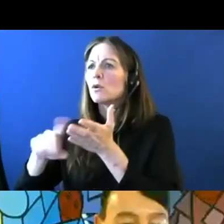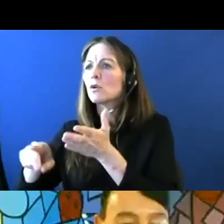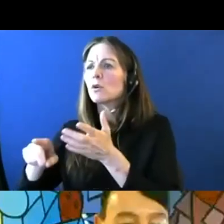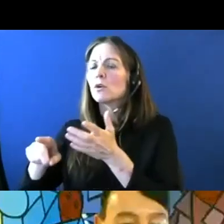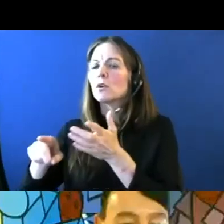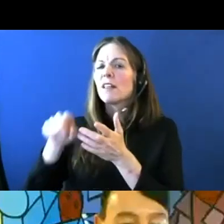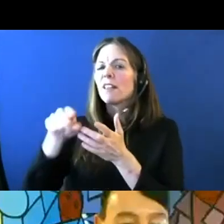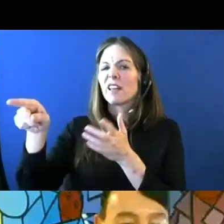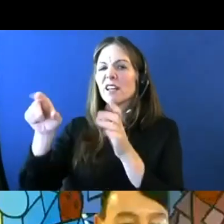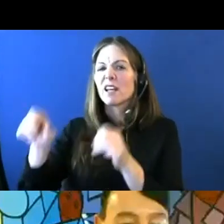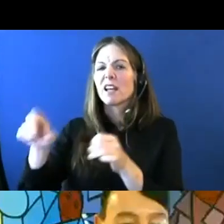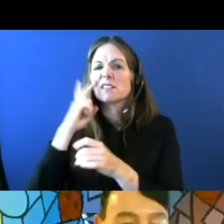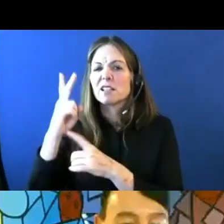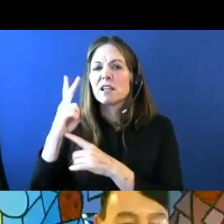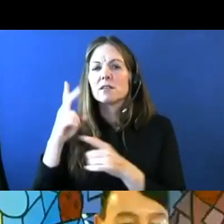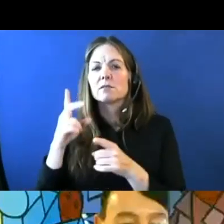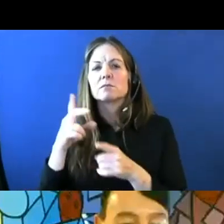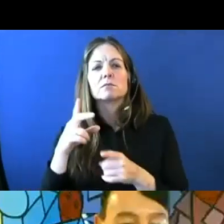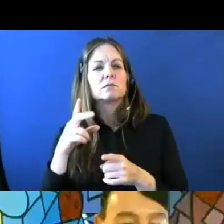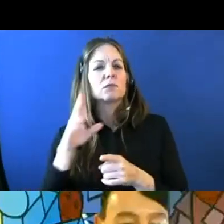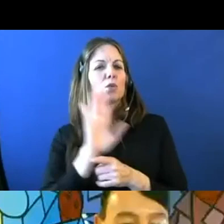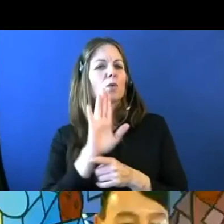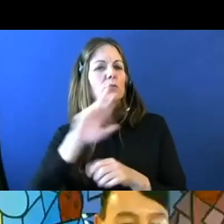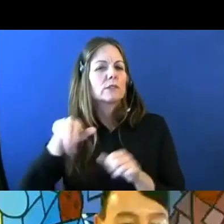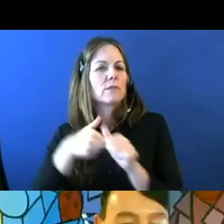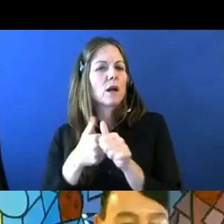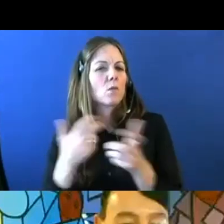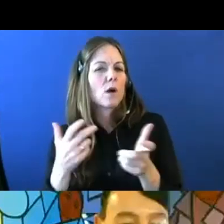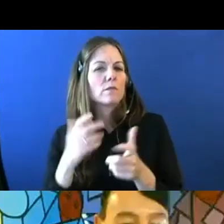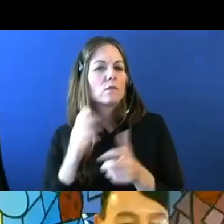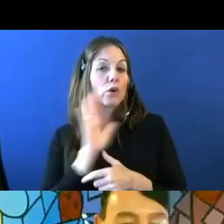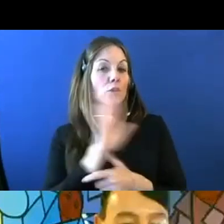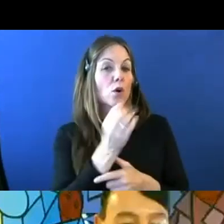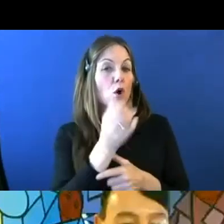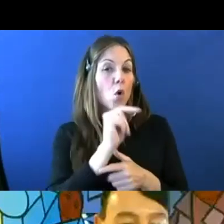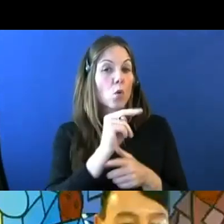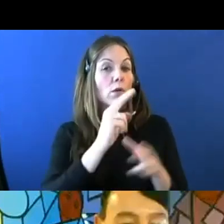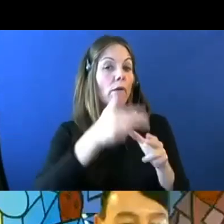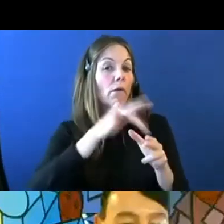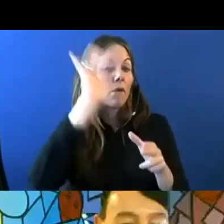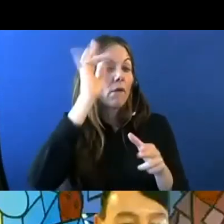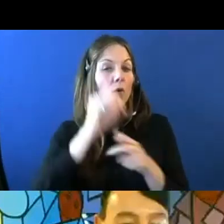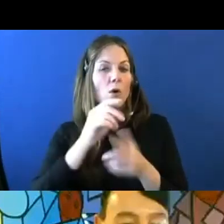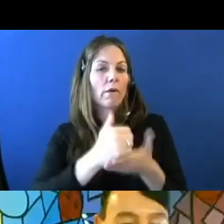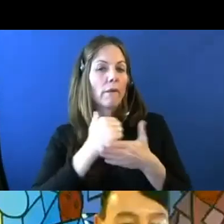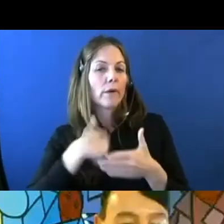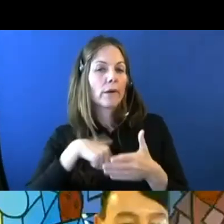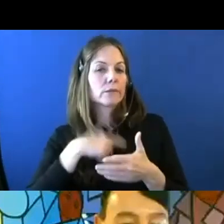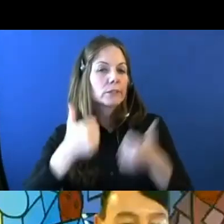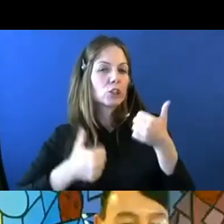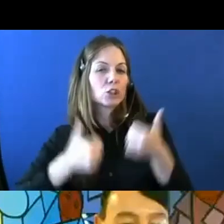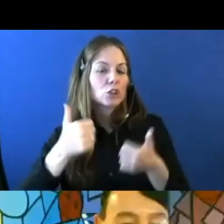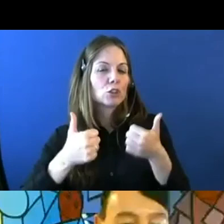when the reciprocity is there. And I think that that's one of the main shifts that we are doing in